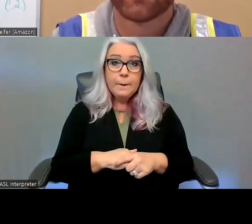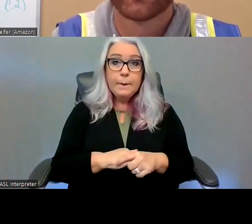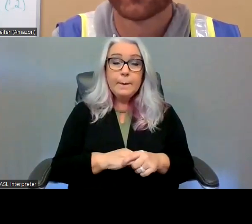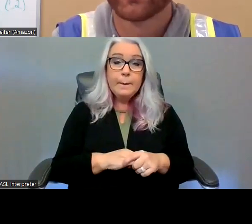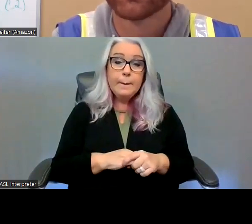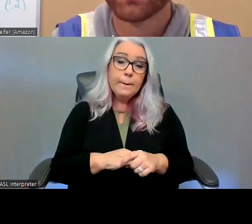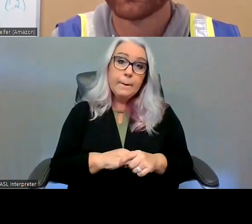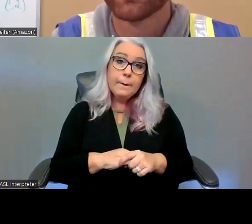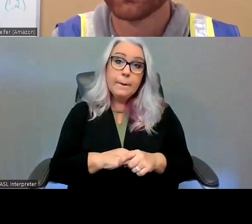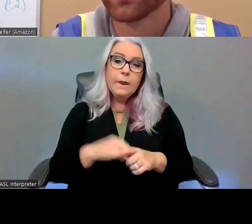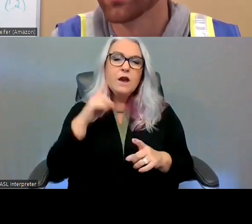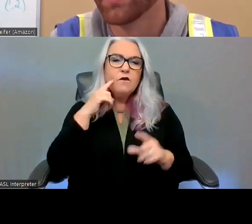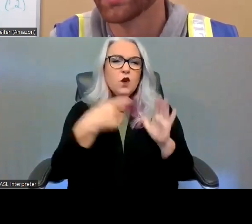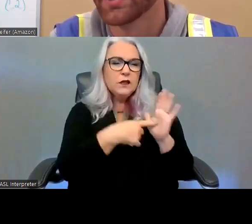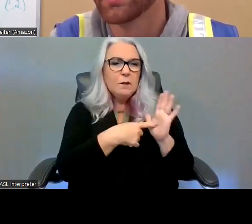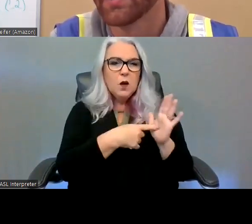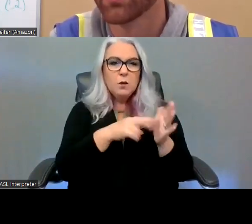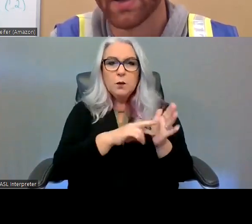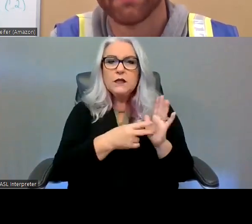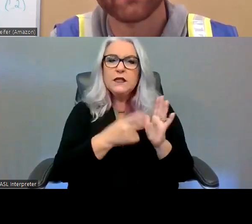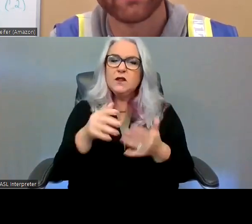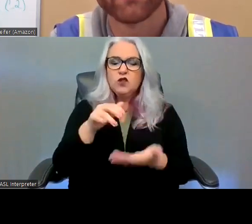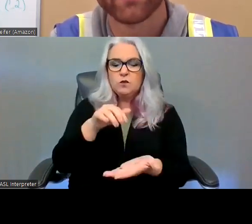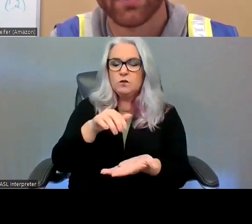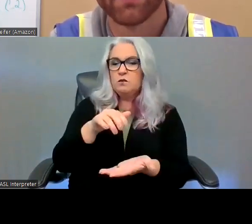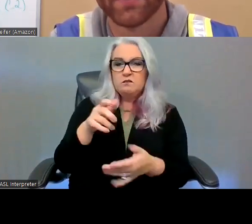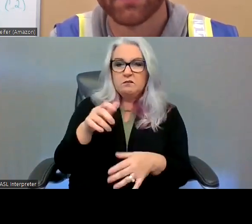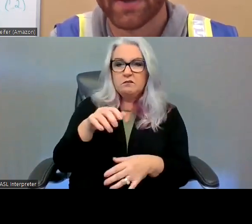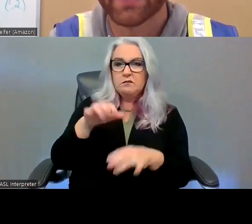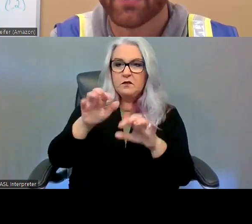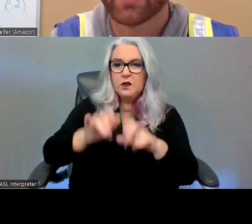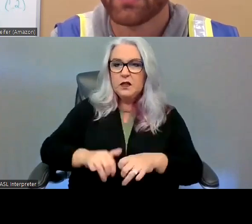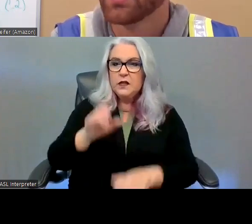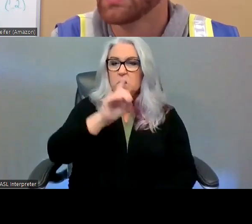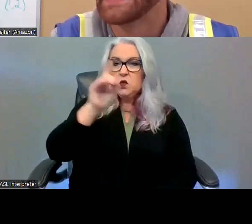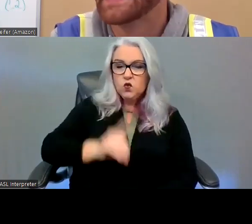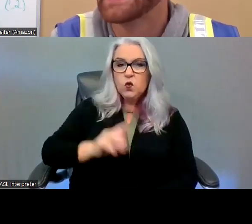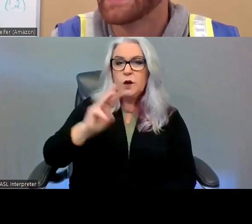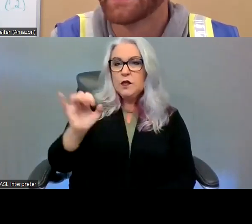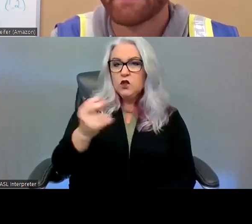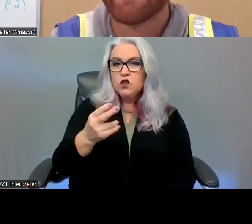And for demonstration purposes, I put Detroit, Michigan. That is where I'm based out of, in the Pontiac area.